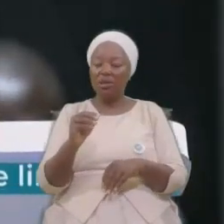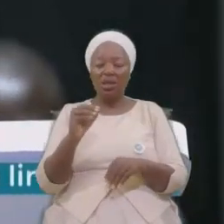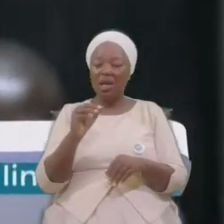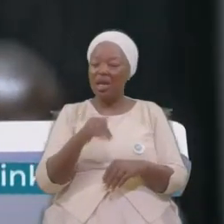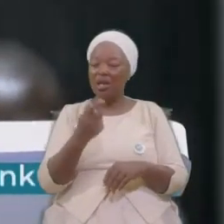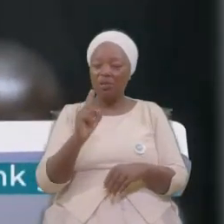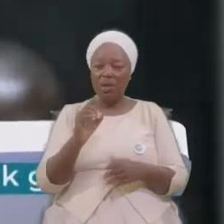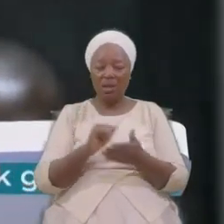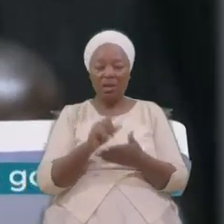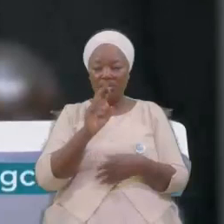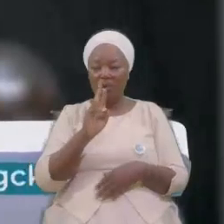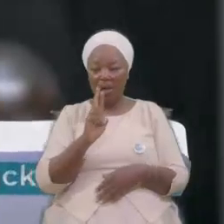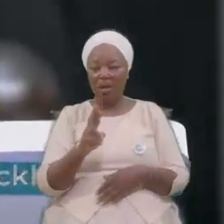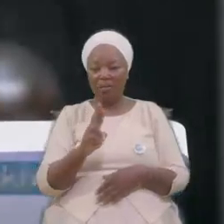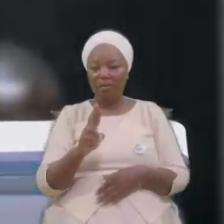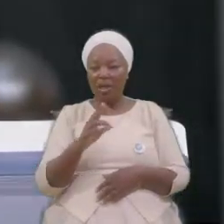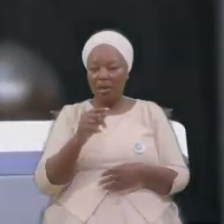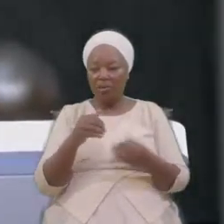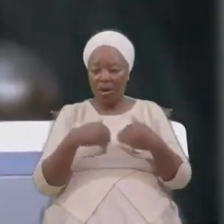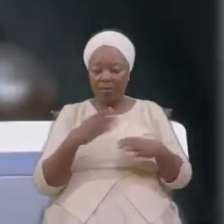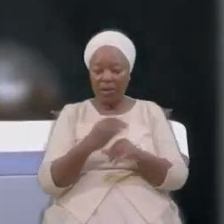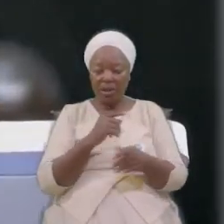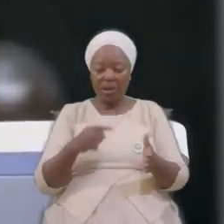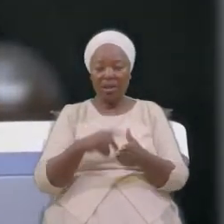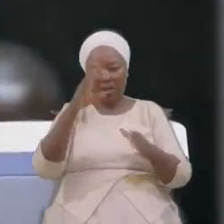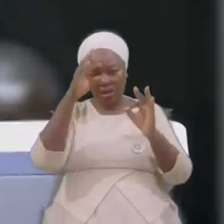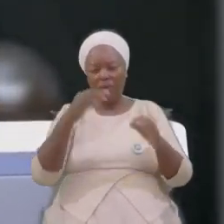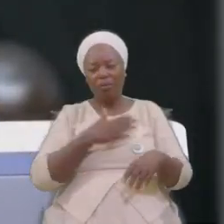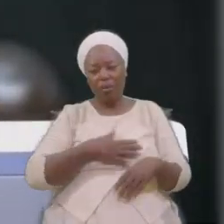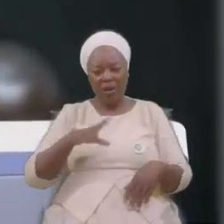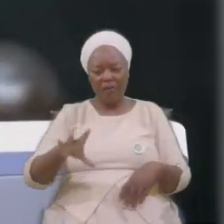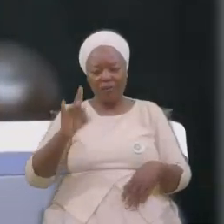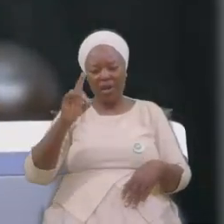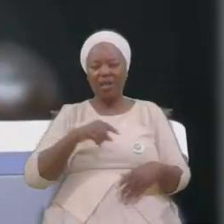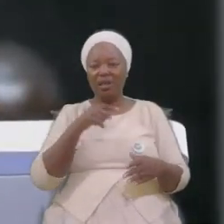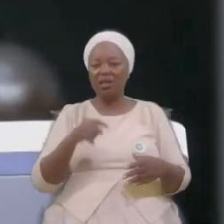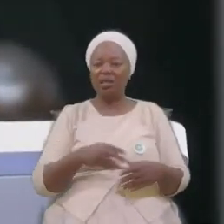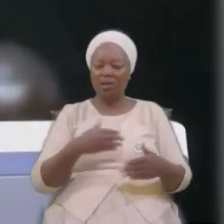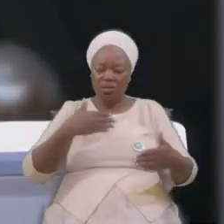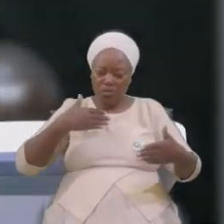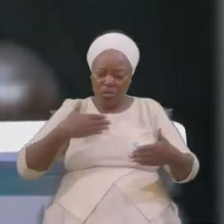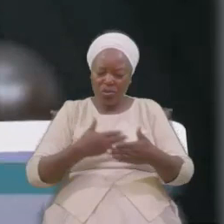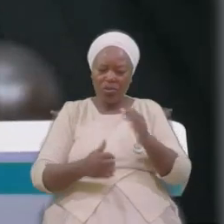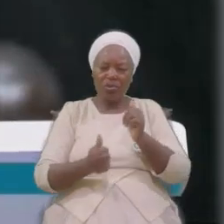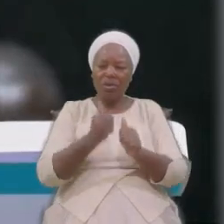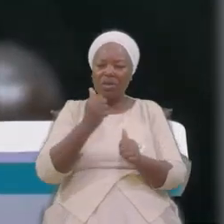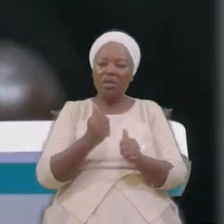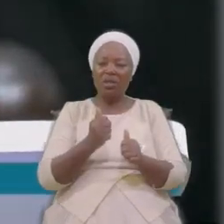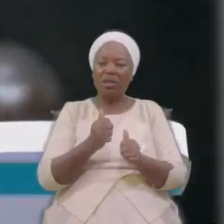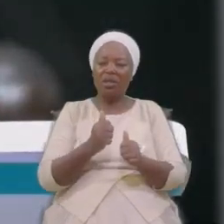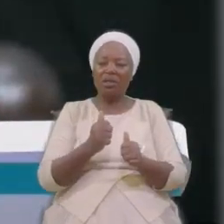are, and you've taken the decision, locate the nearest branch of this ministry.